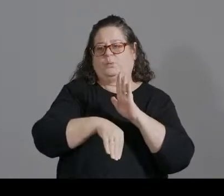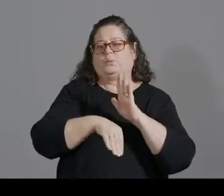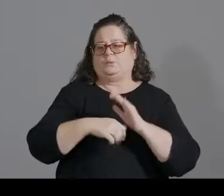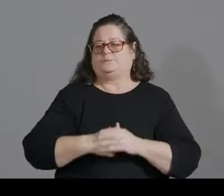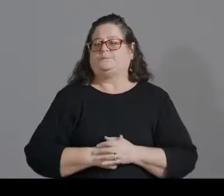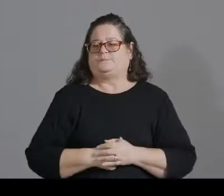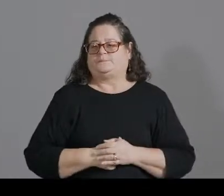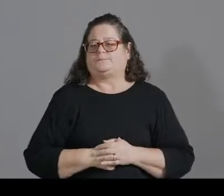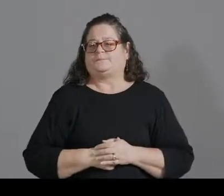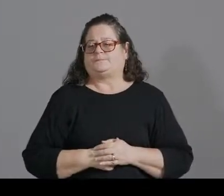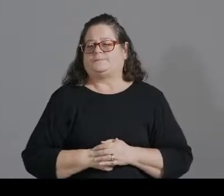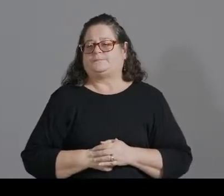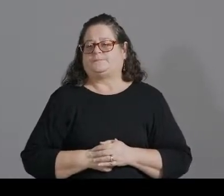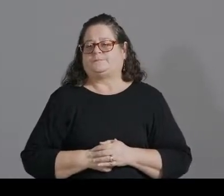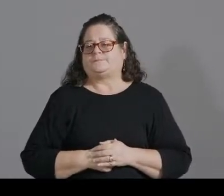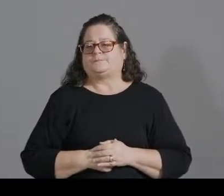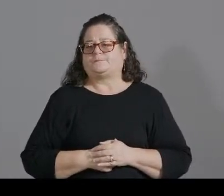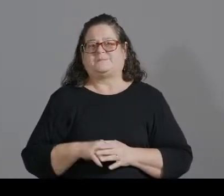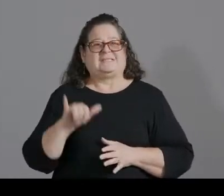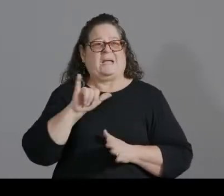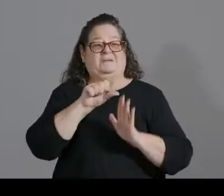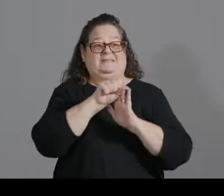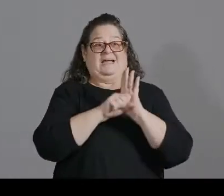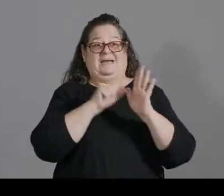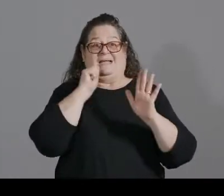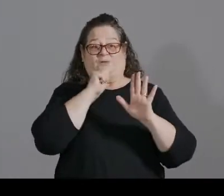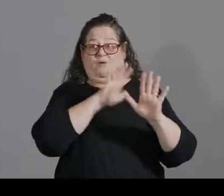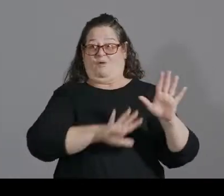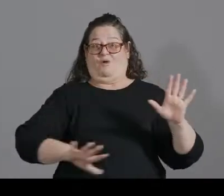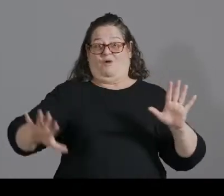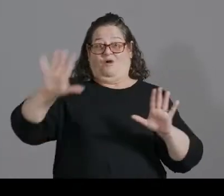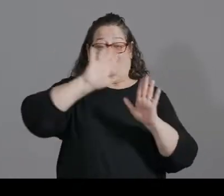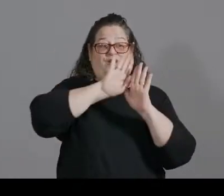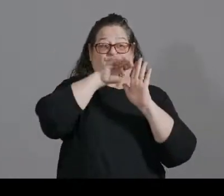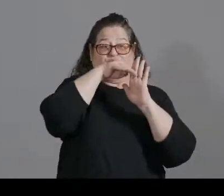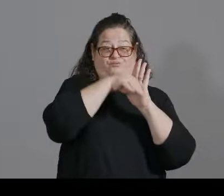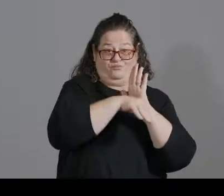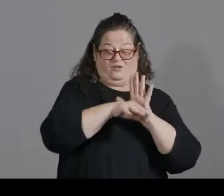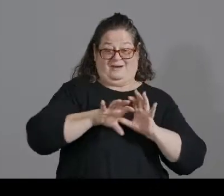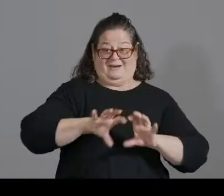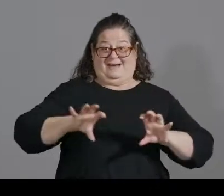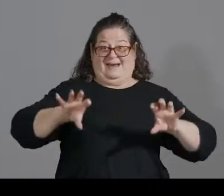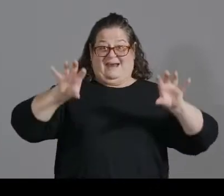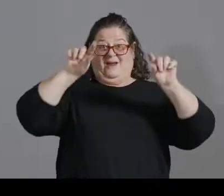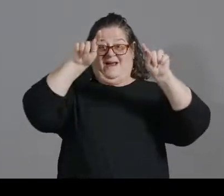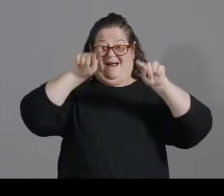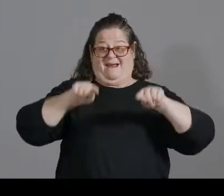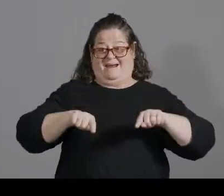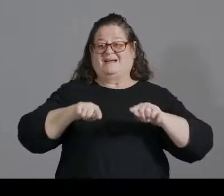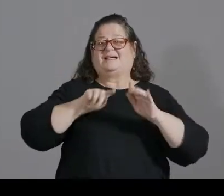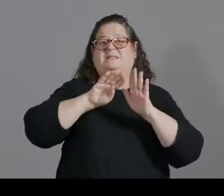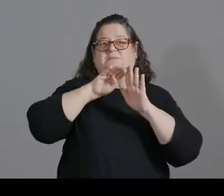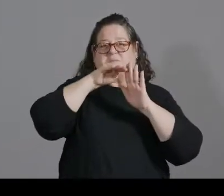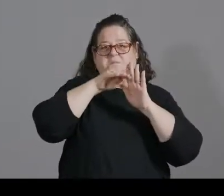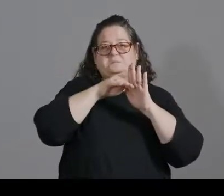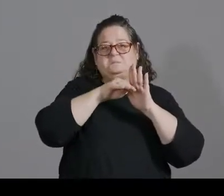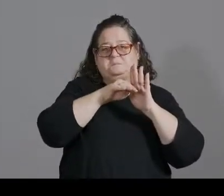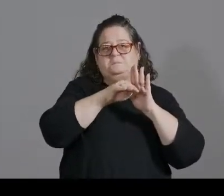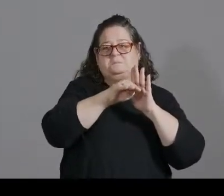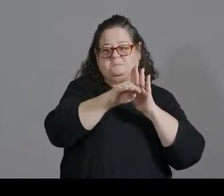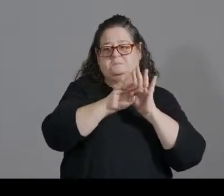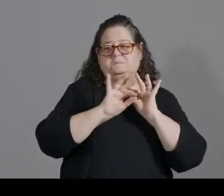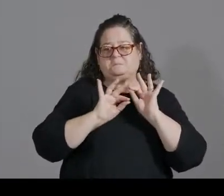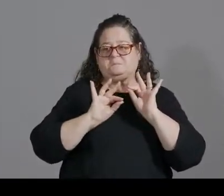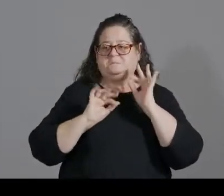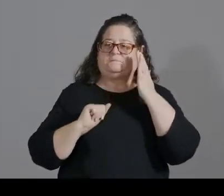metrics. Some of them are indicated as staying relatively even. That's because they've either had increases, decreases, and then back to increases, or